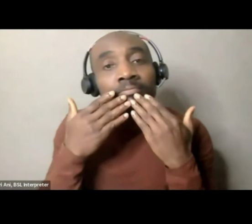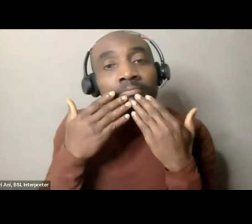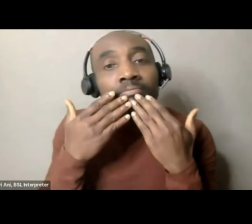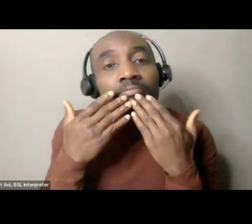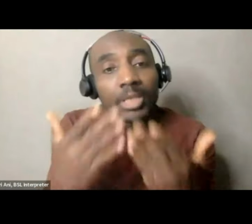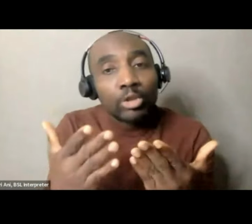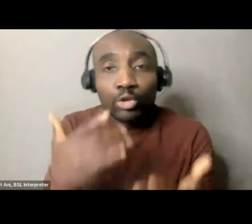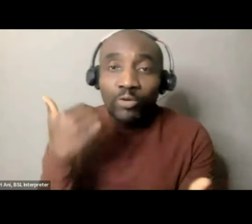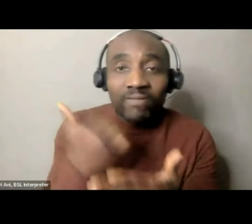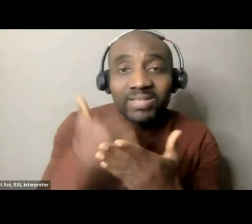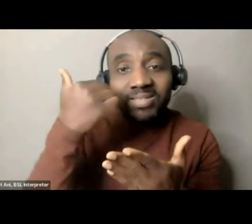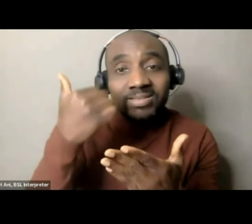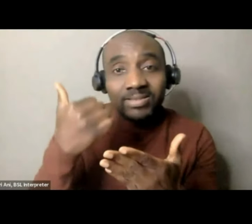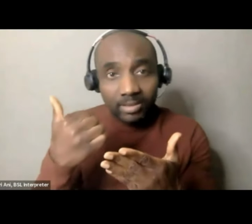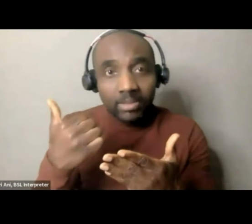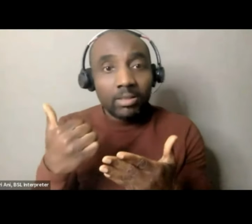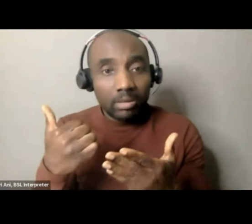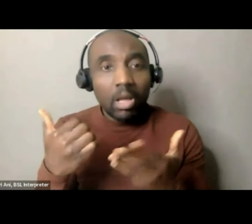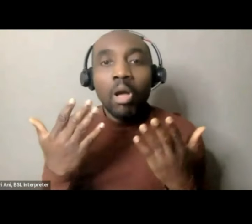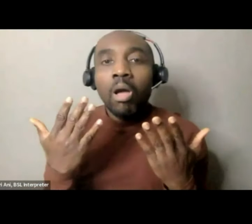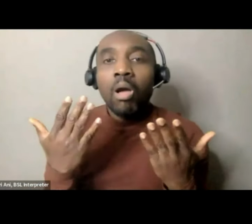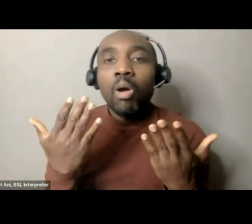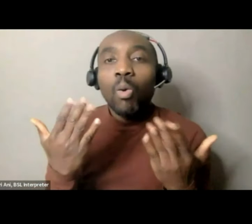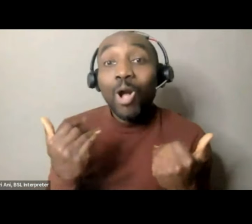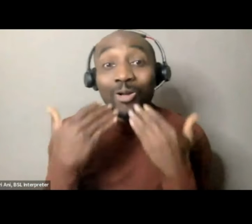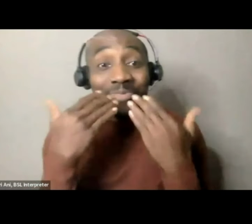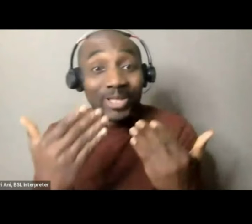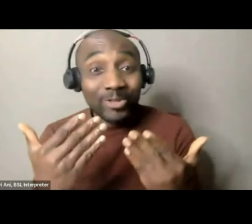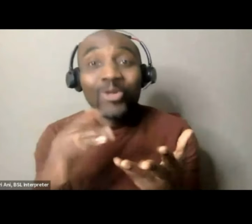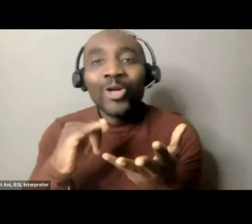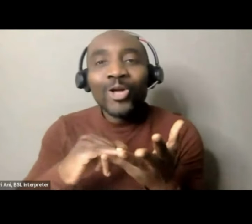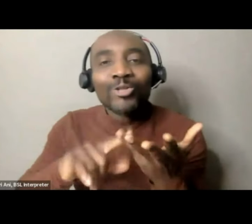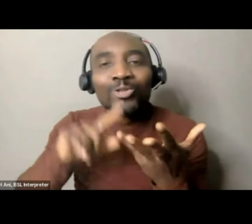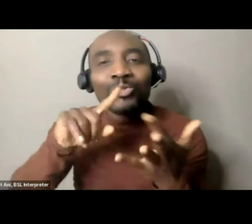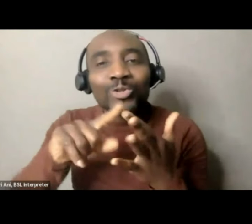Thank you. Welcome. Thanks very much, Sue.